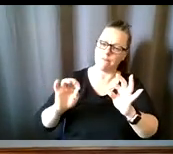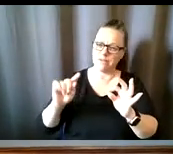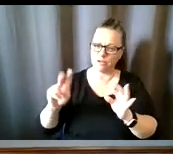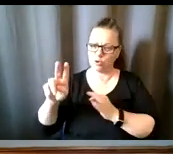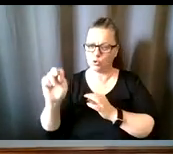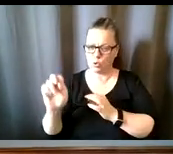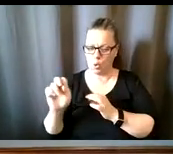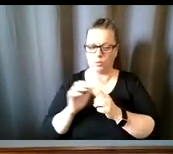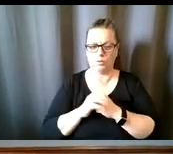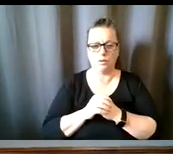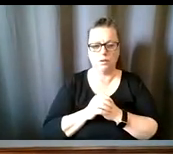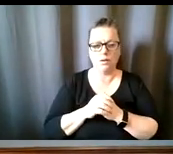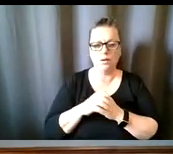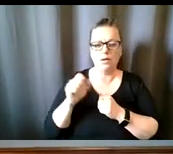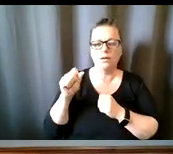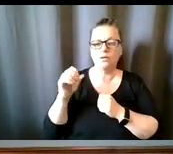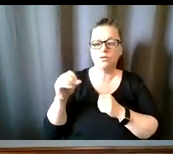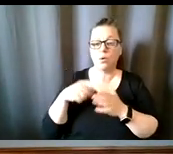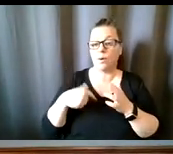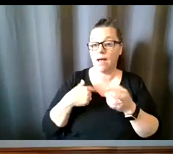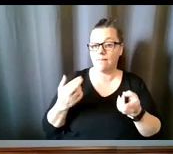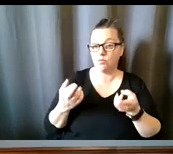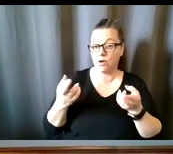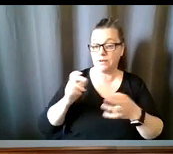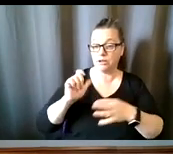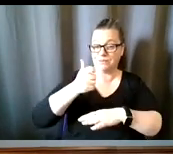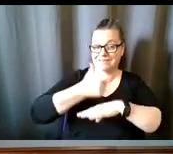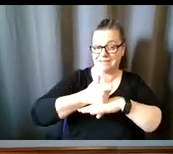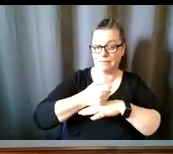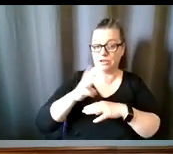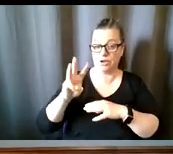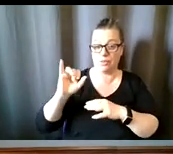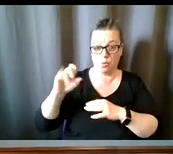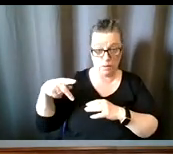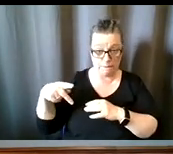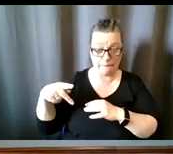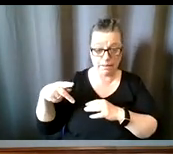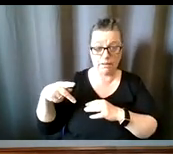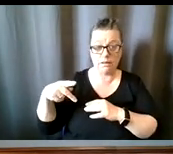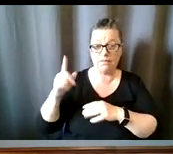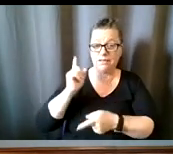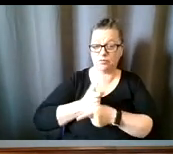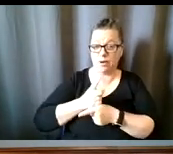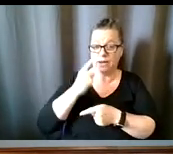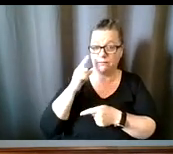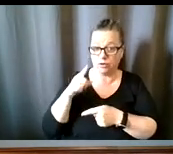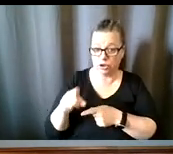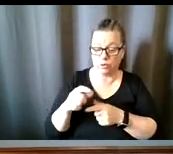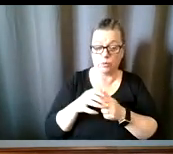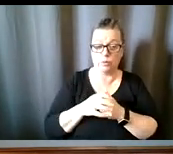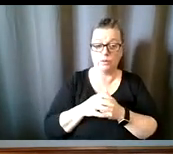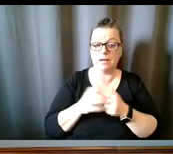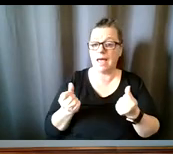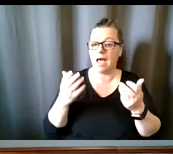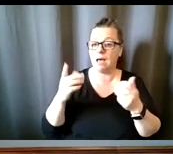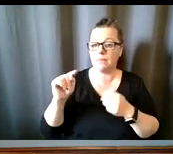right. So what I'm recommending is you establish the WIP, or the work in progress, that's right for you. So how many tasks